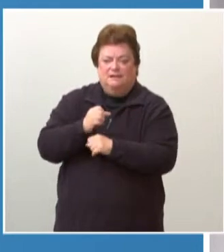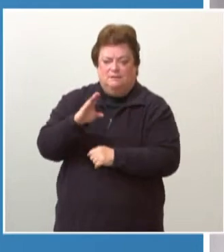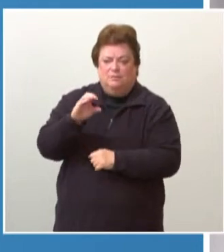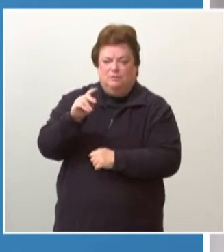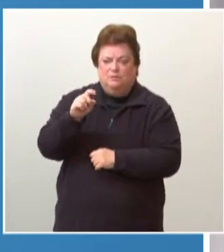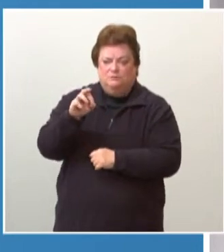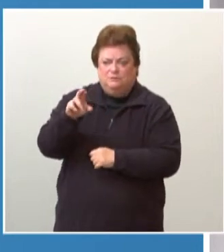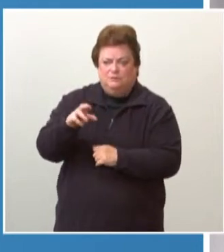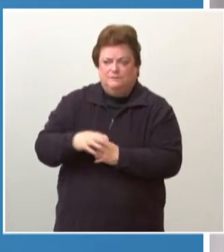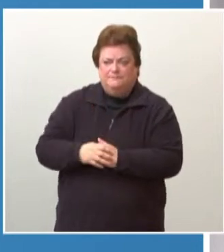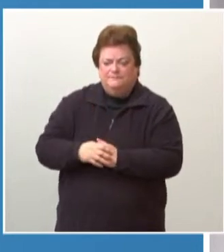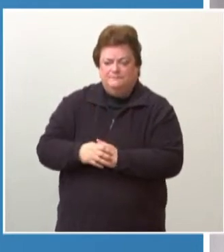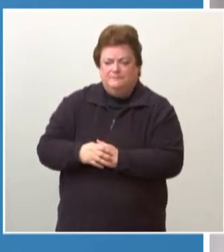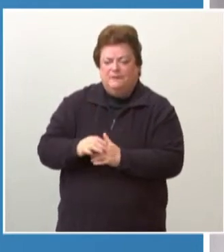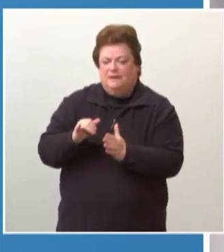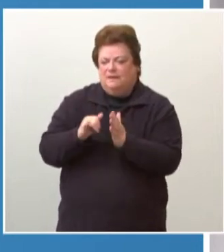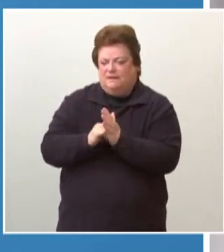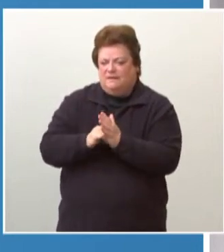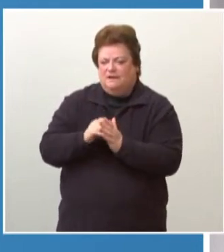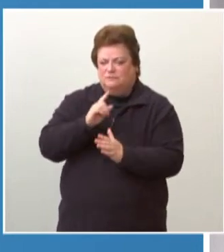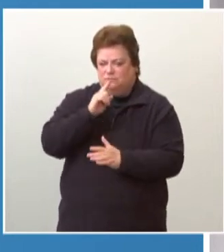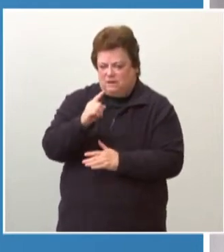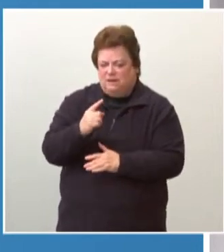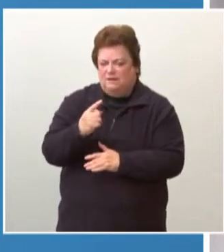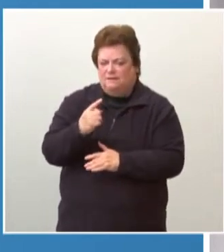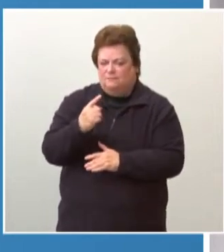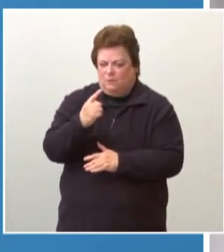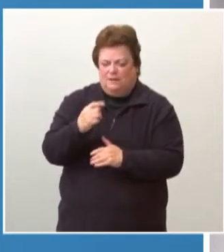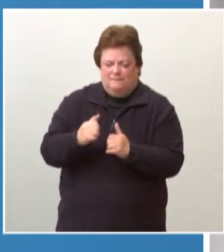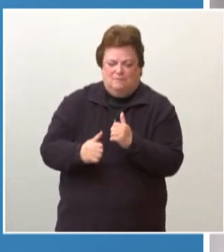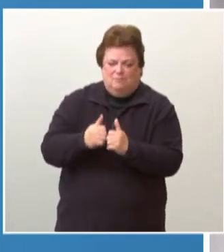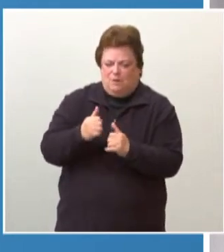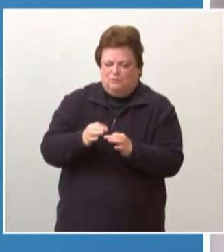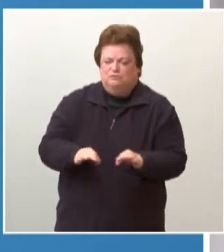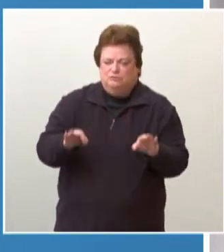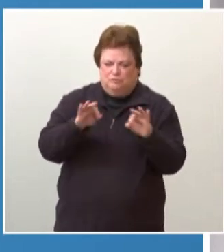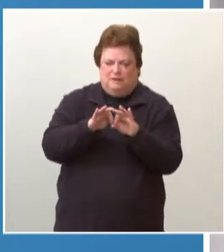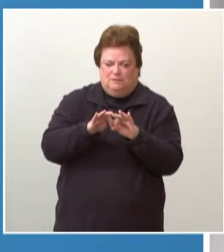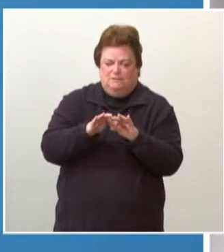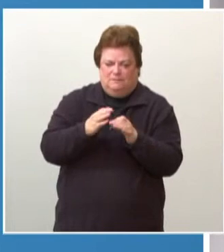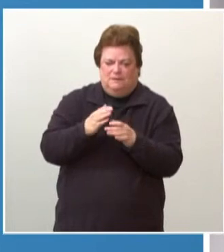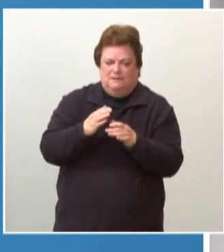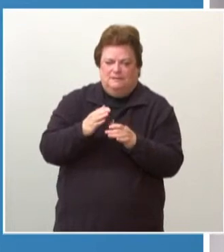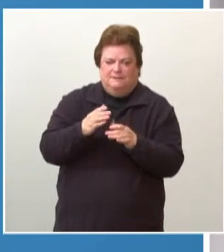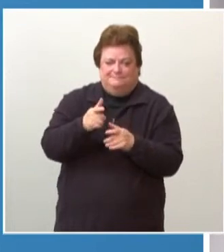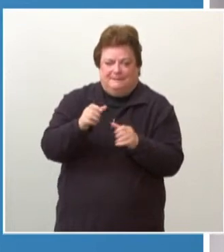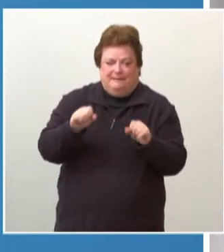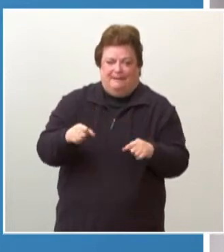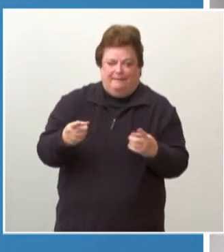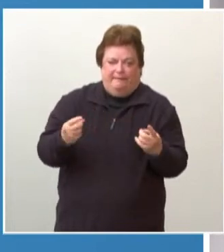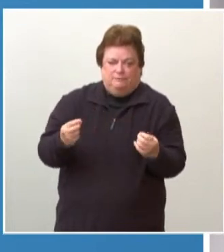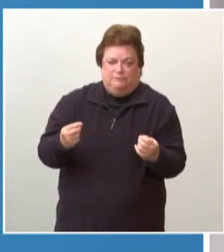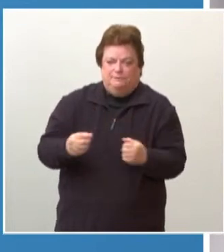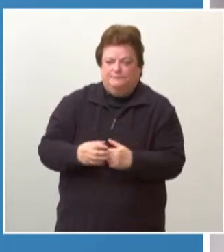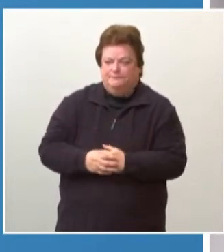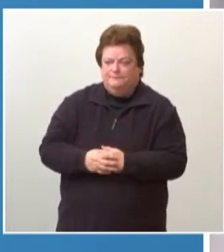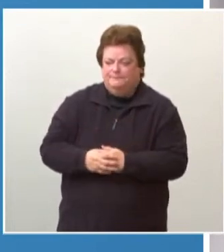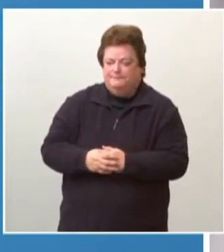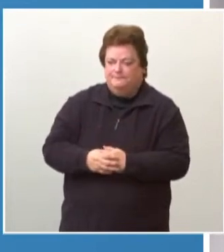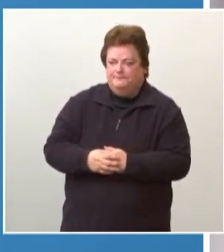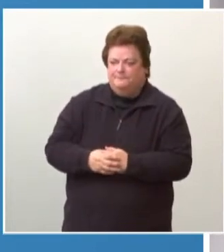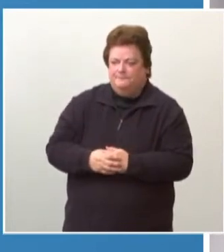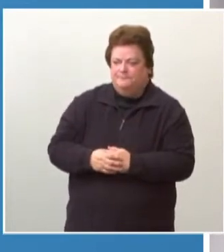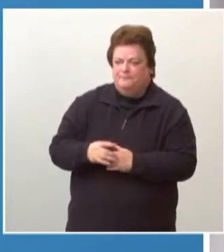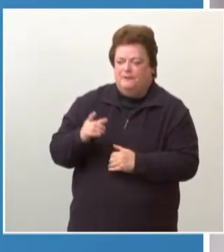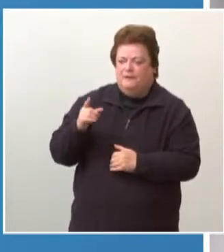booster. That's really one of the most critical pieces that they can do. All right,